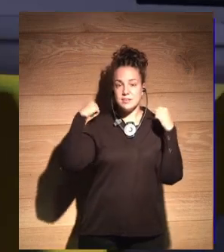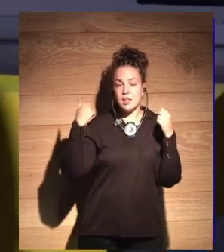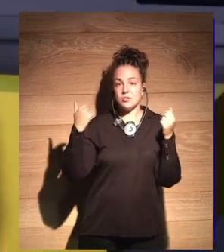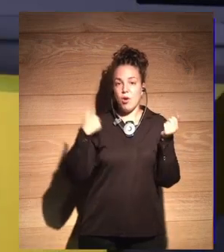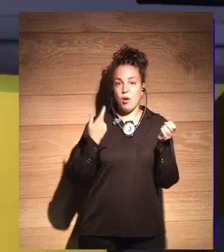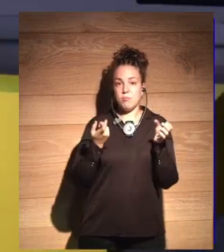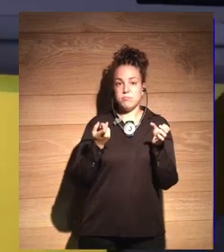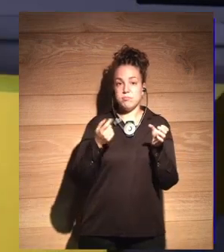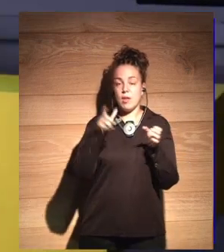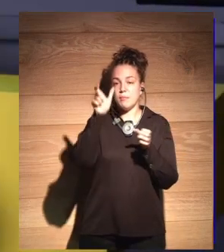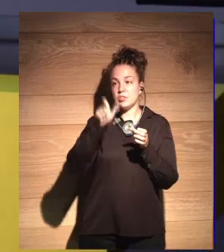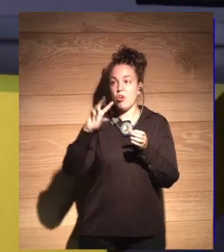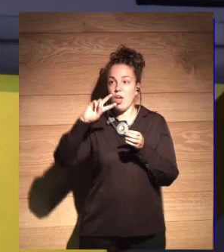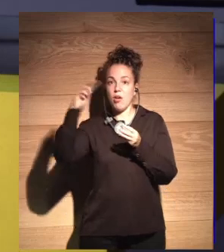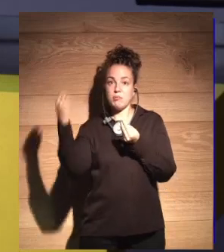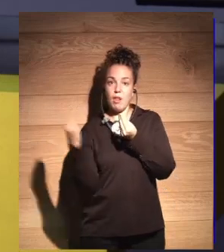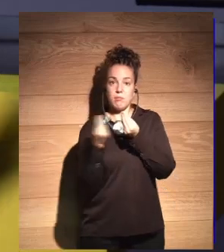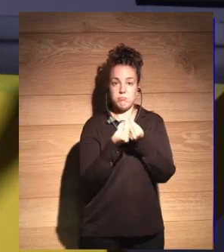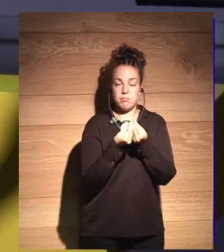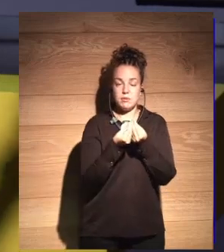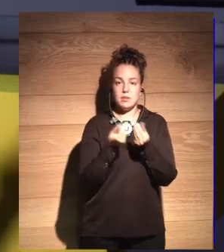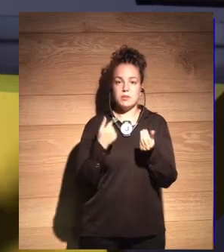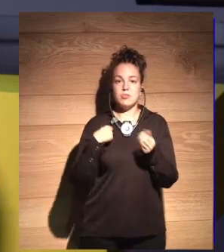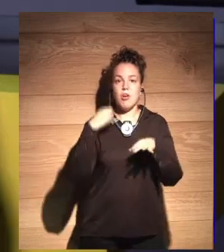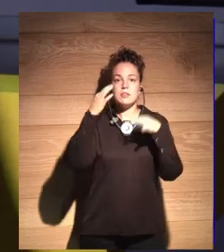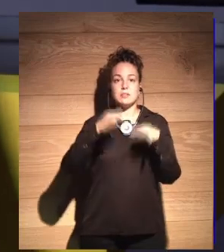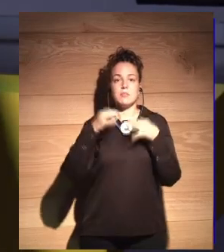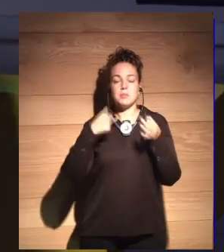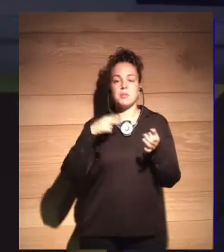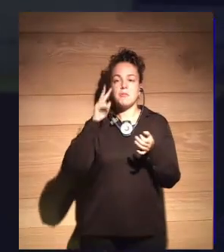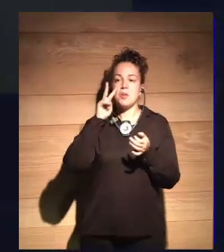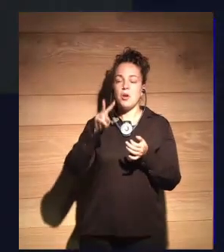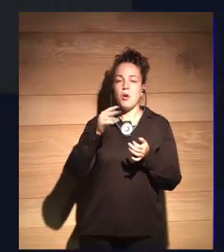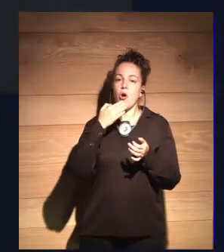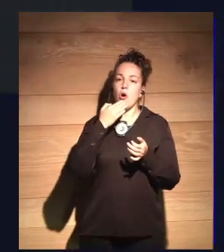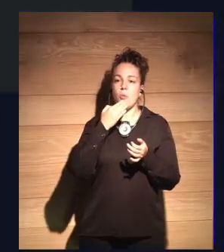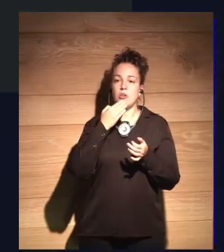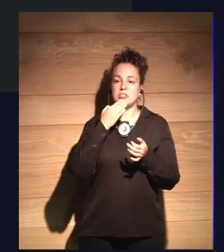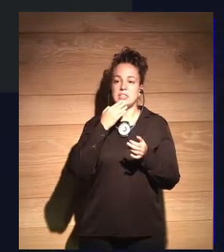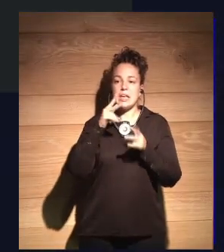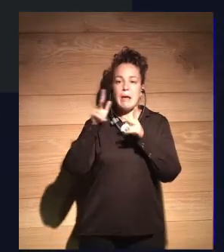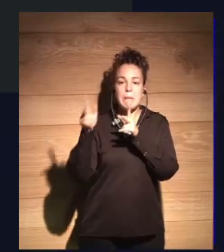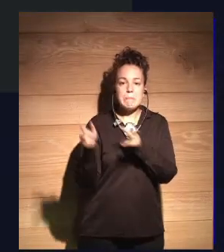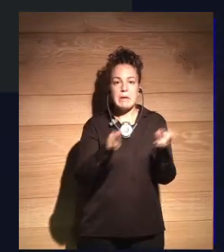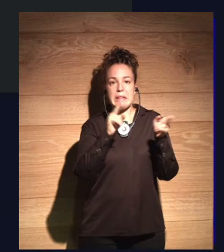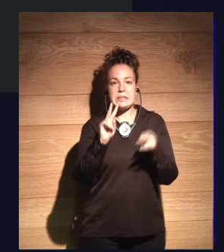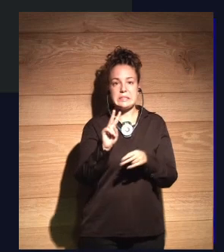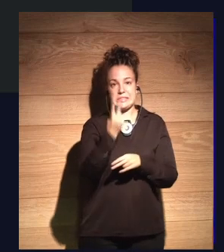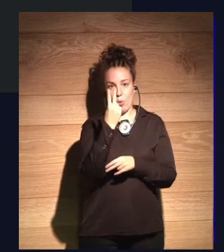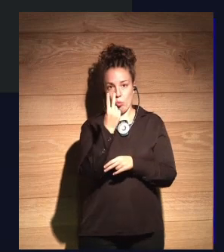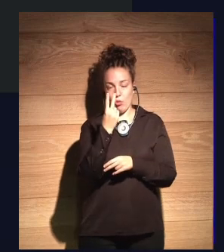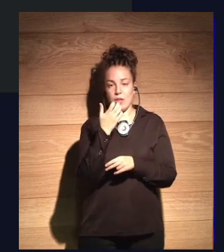I always saw it as the second in a triptych. I did way before that, I think 2004 or